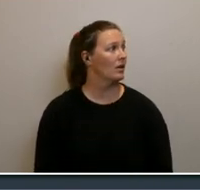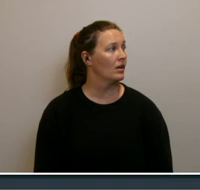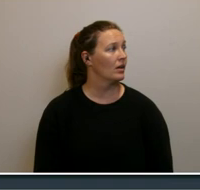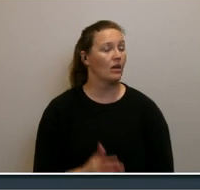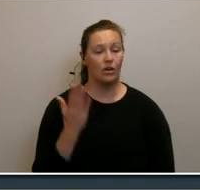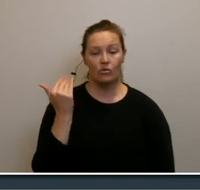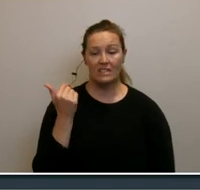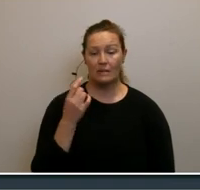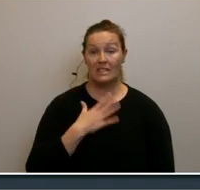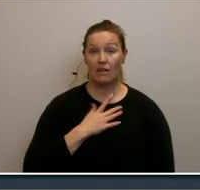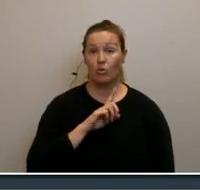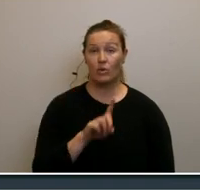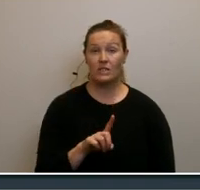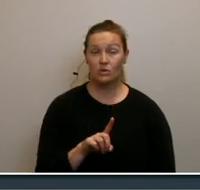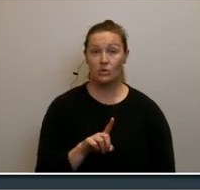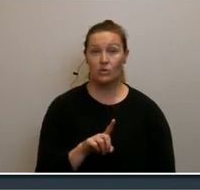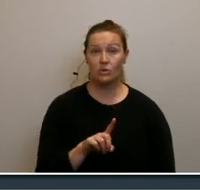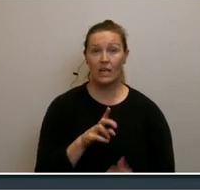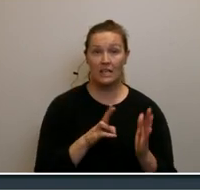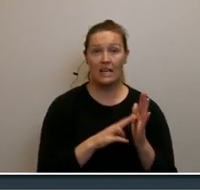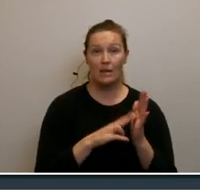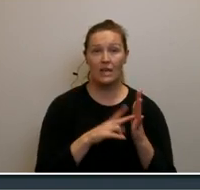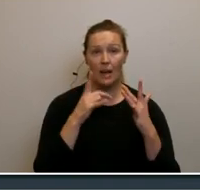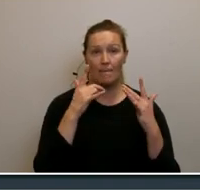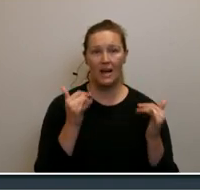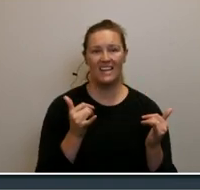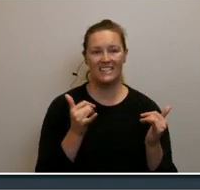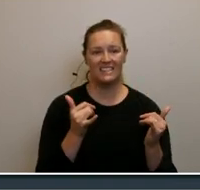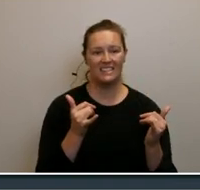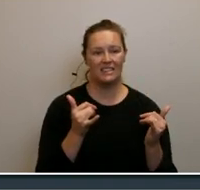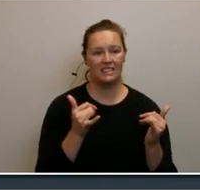Recently, I attended the Napier Pilot City Trust